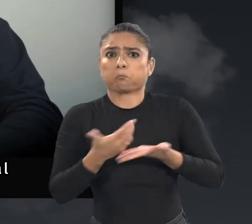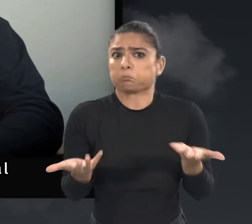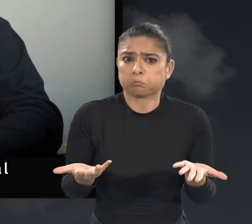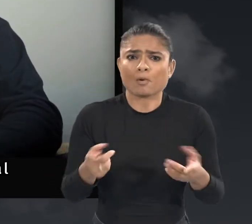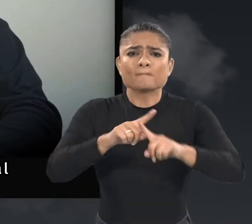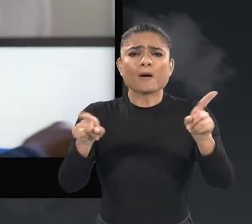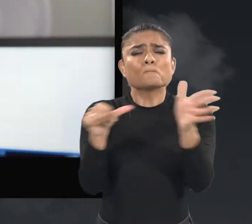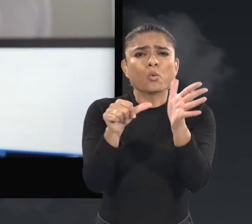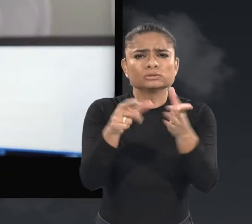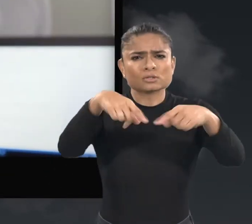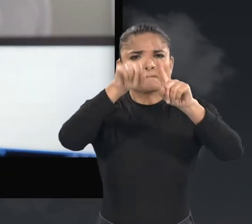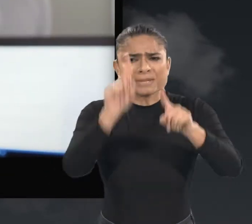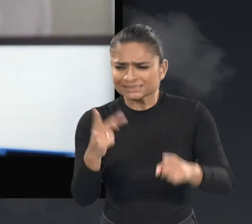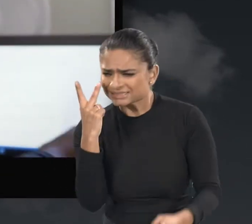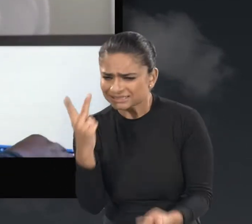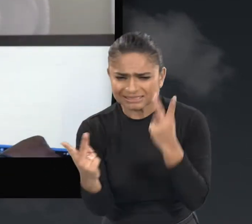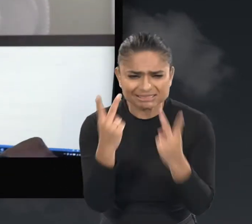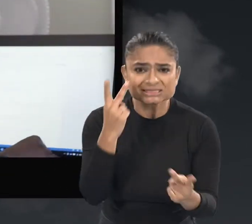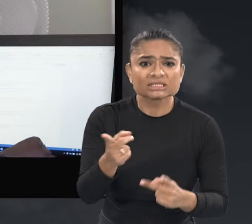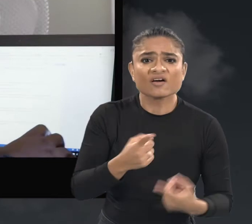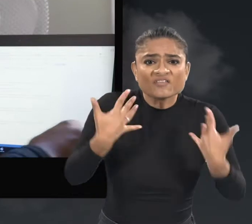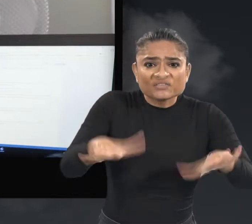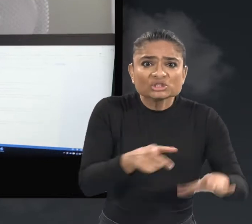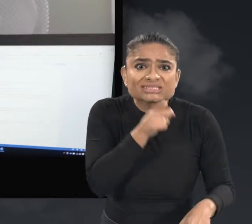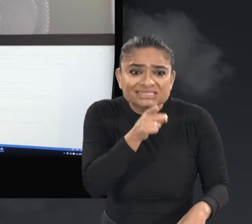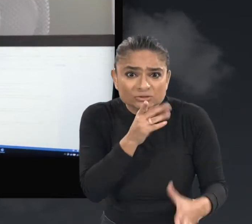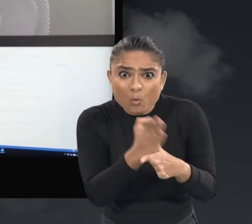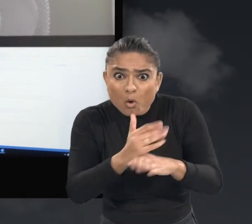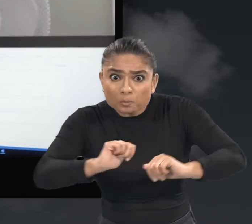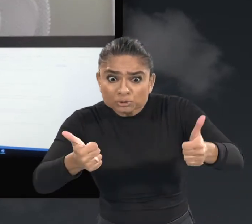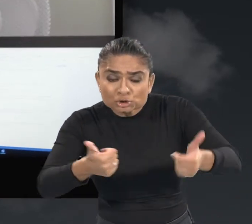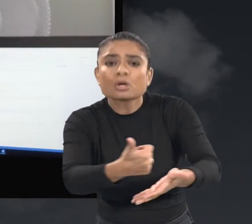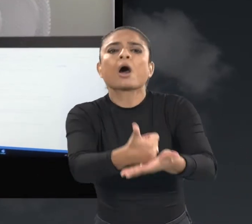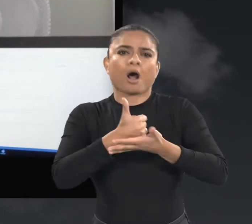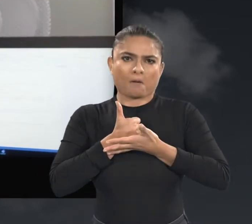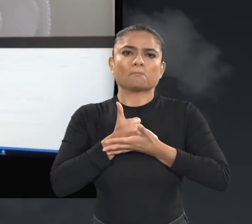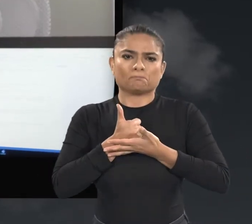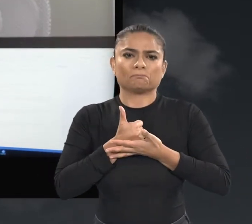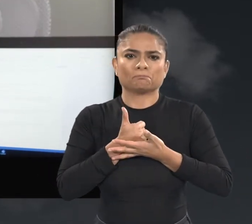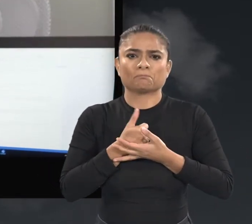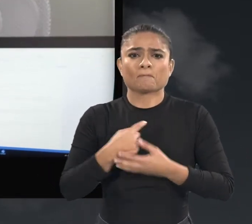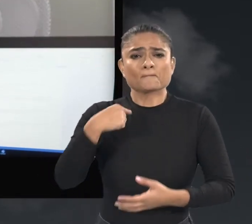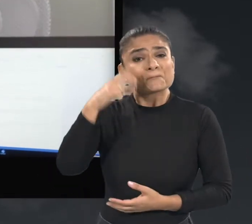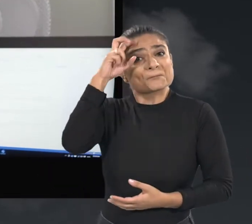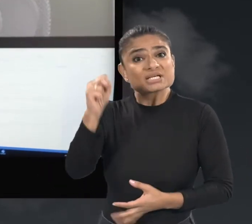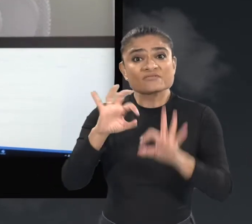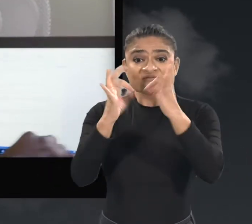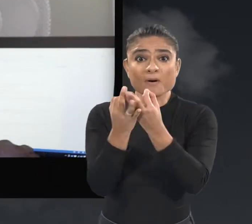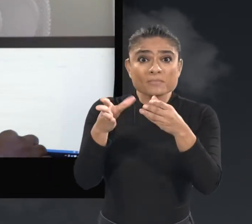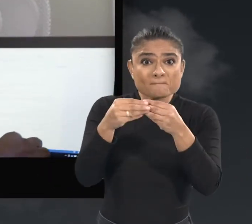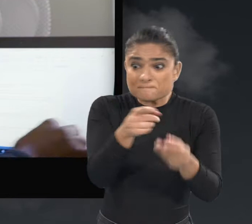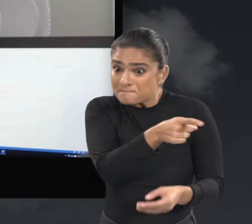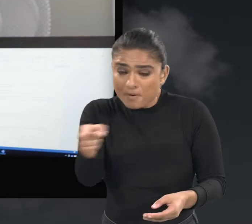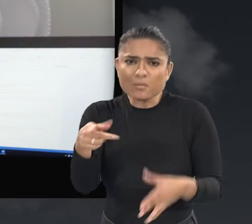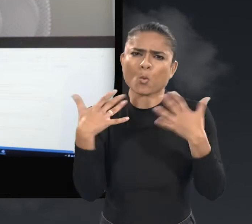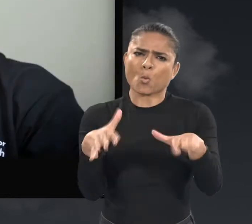can coexist as long as both are being looked at and tried. I believe the